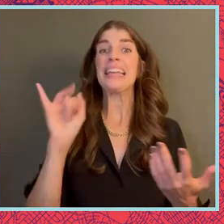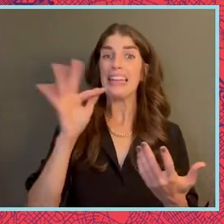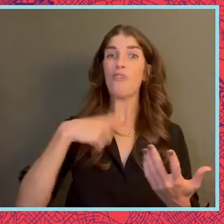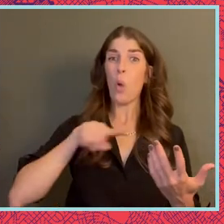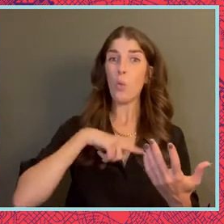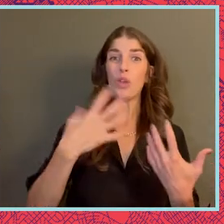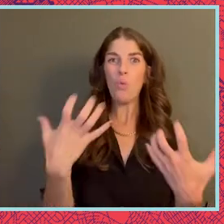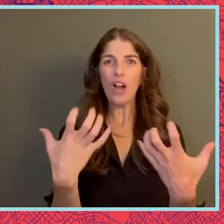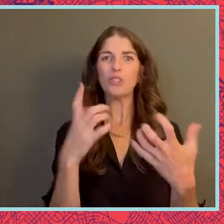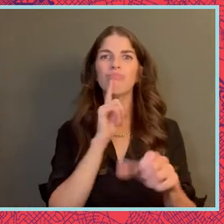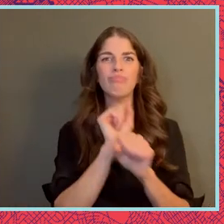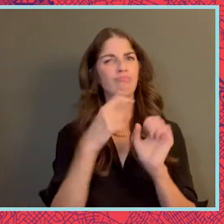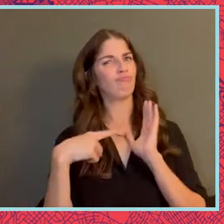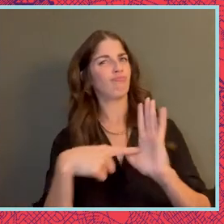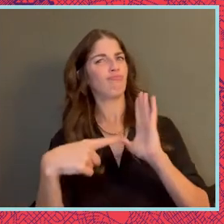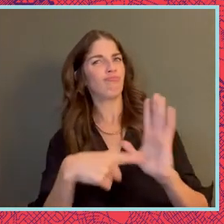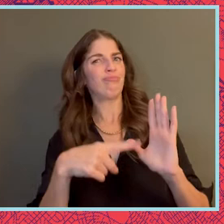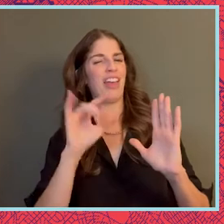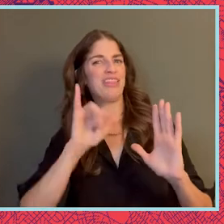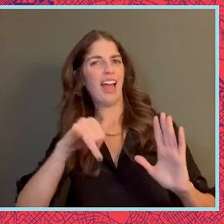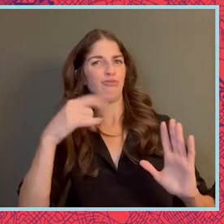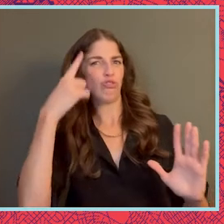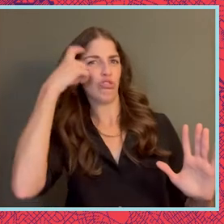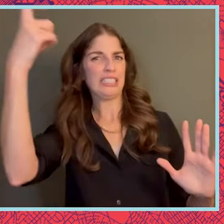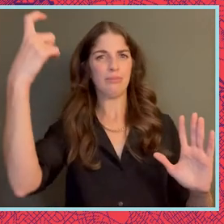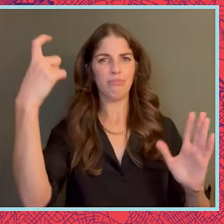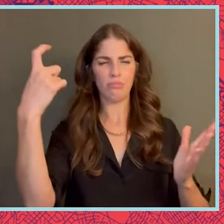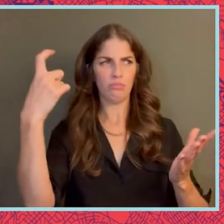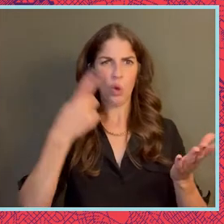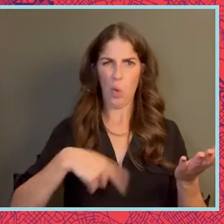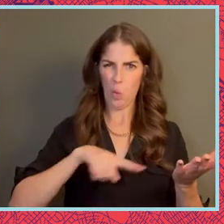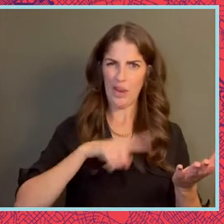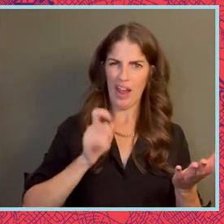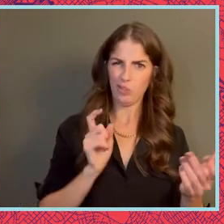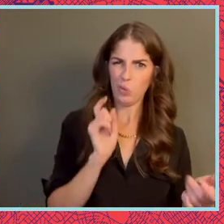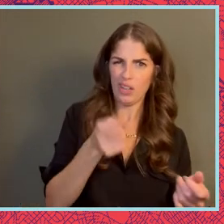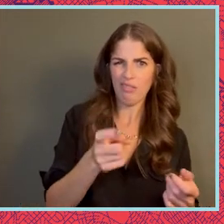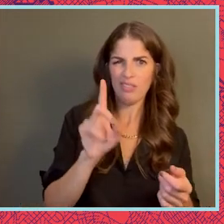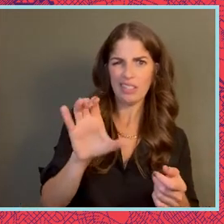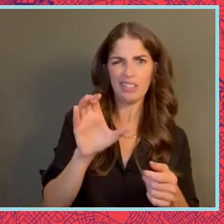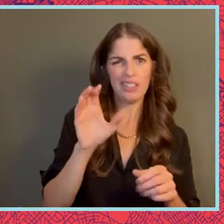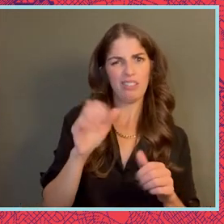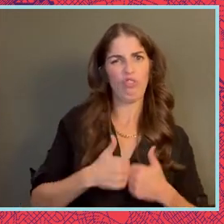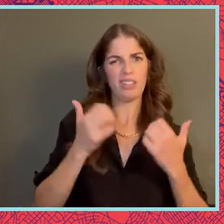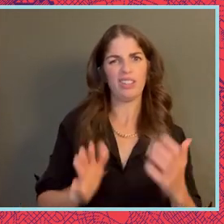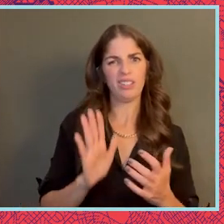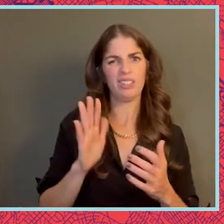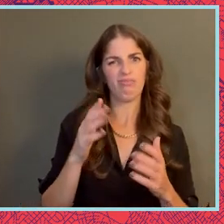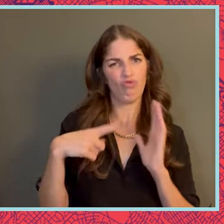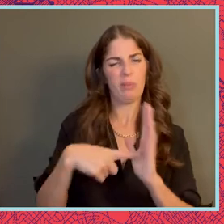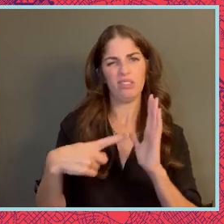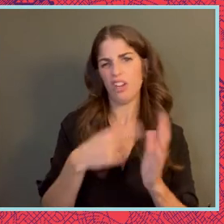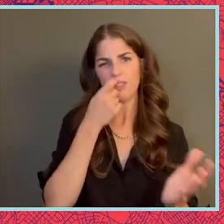government aspired to be and what our democracy aspired to be, then we have to live up to those ideals of giving DC residents their voter